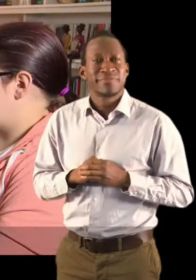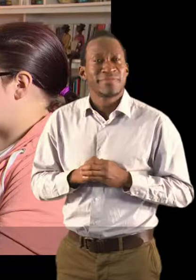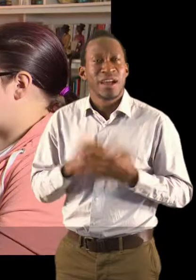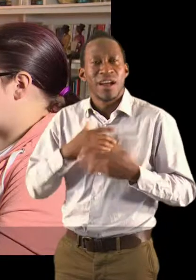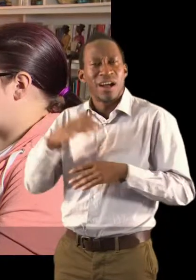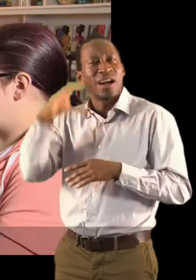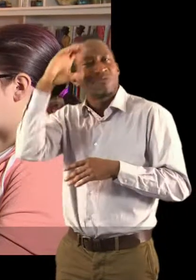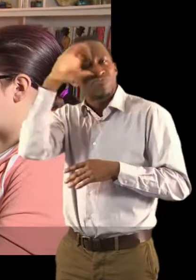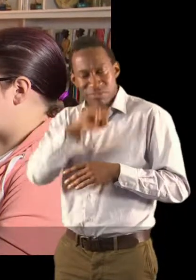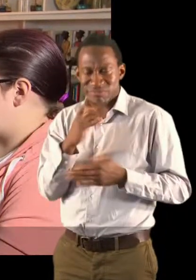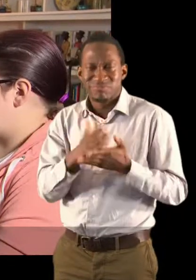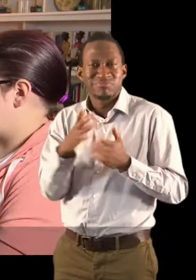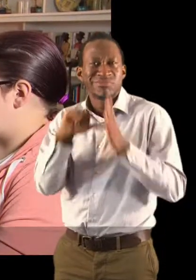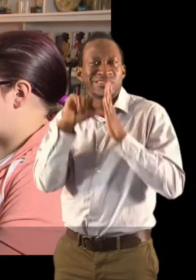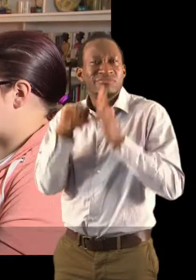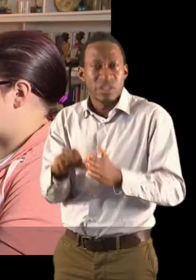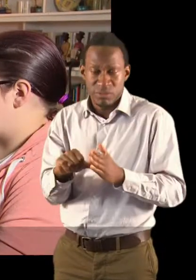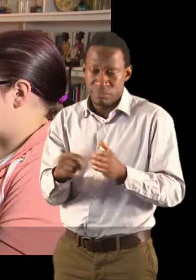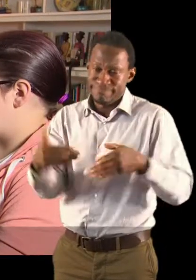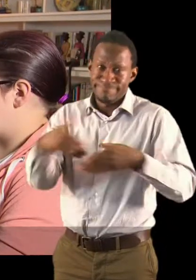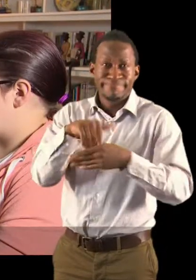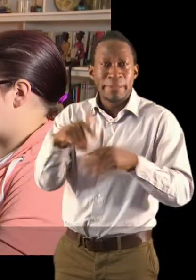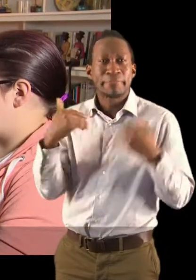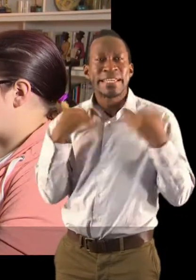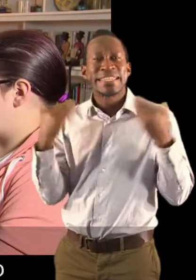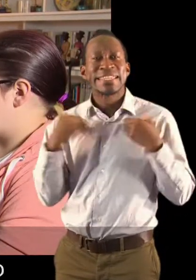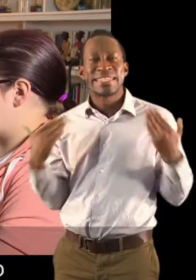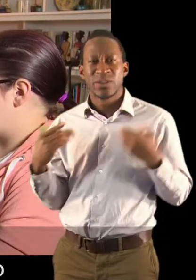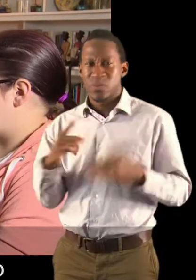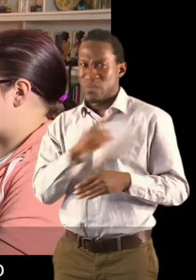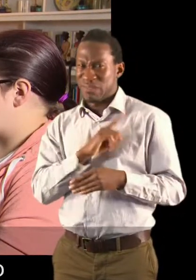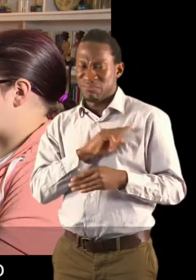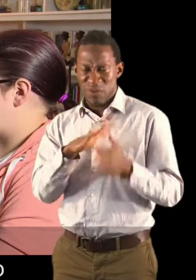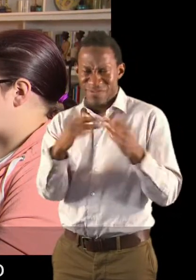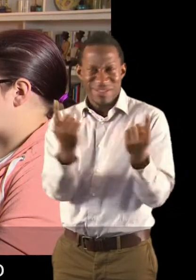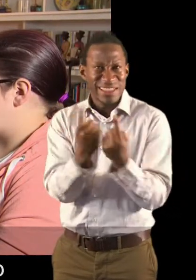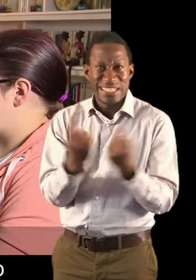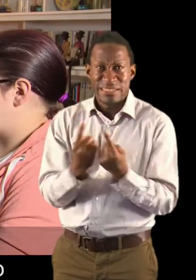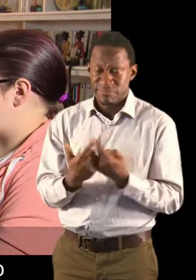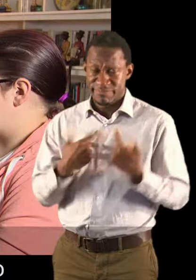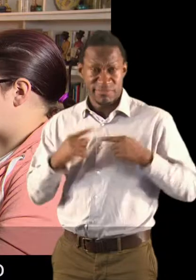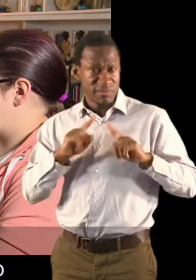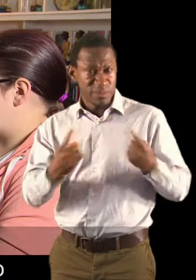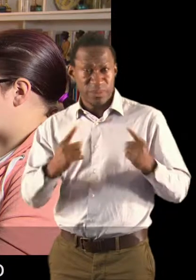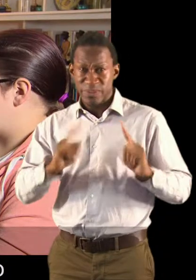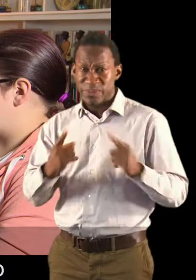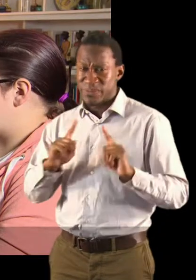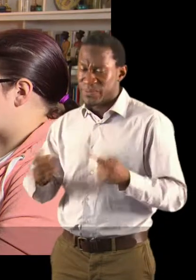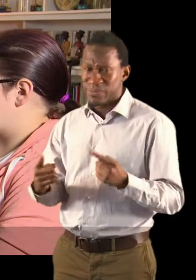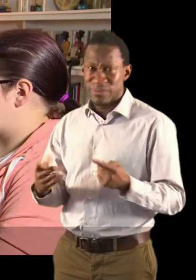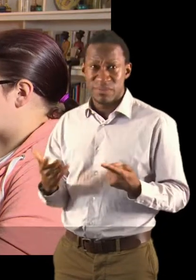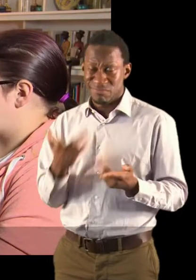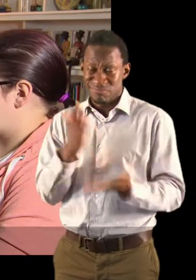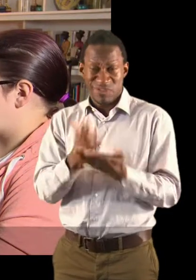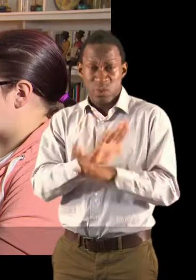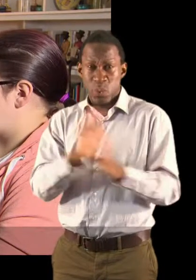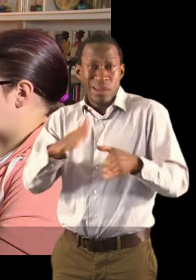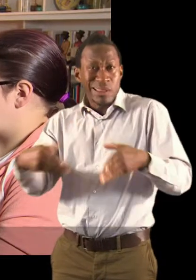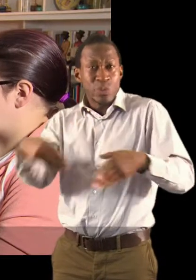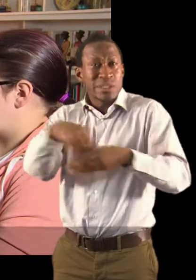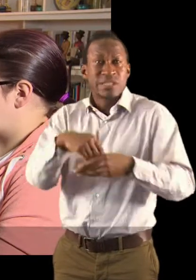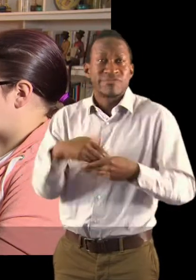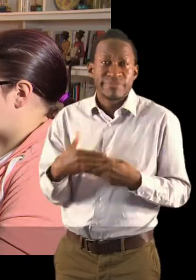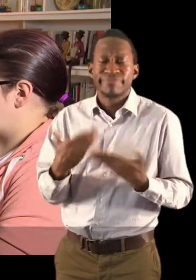I remember it was difficult doing PE because there were things I couldn't do, and it